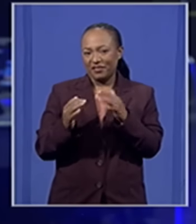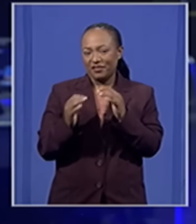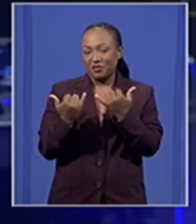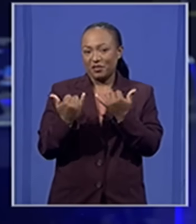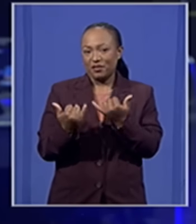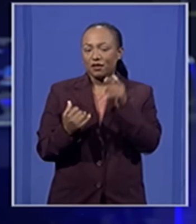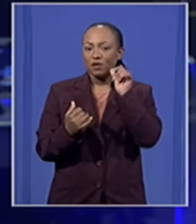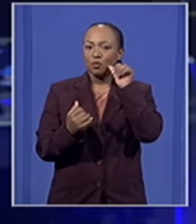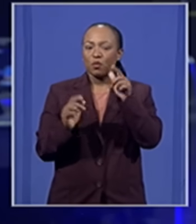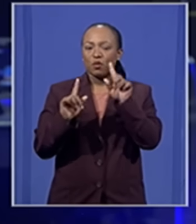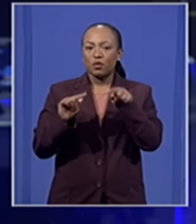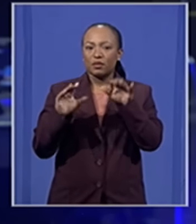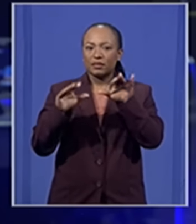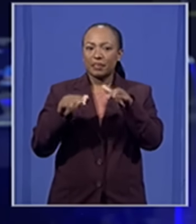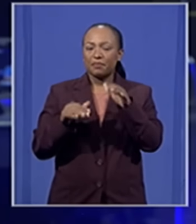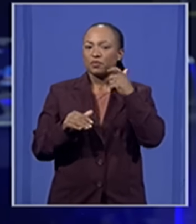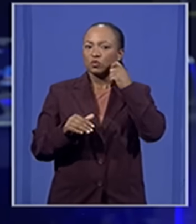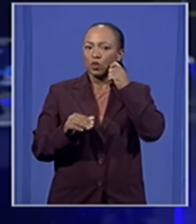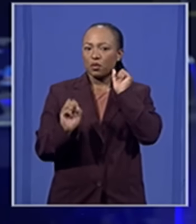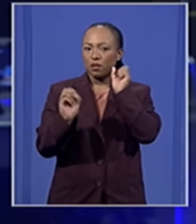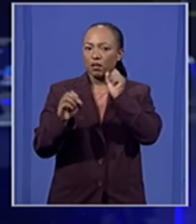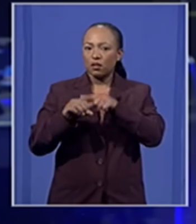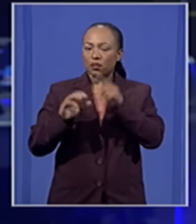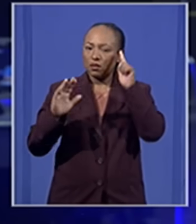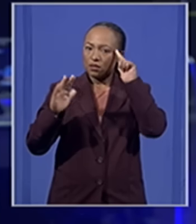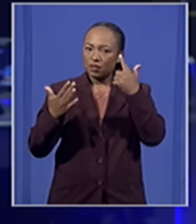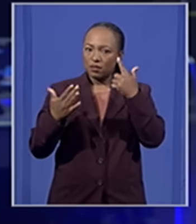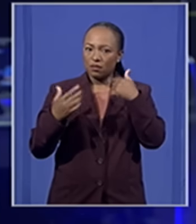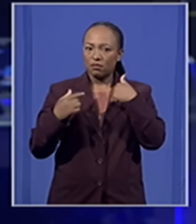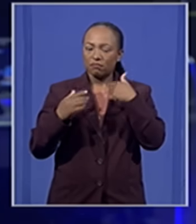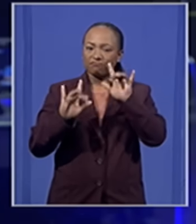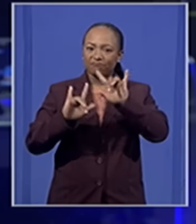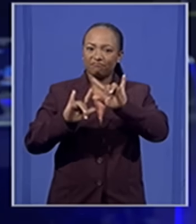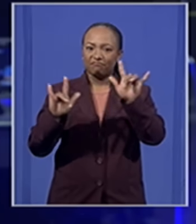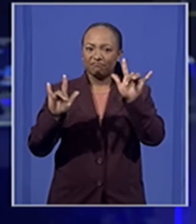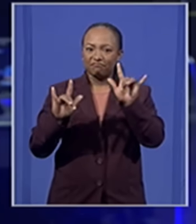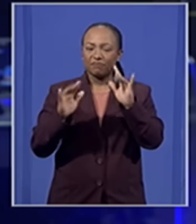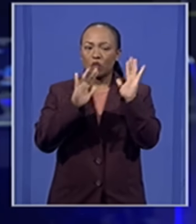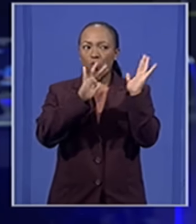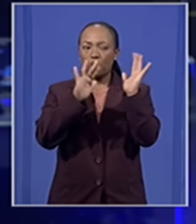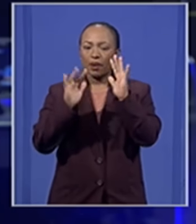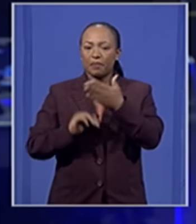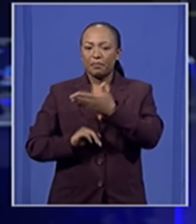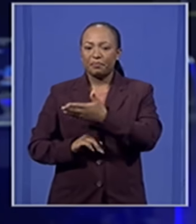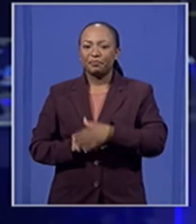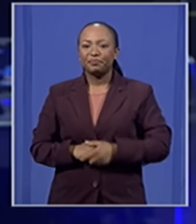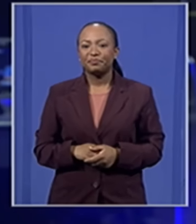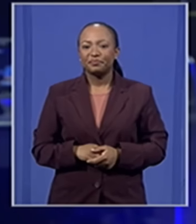moifa Setswana o sane o tla o neletsa tsona o reng ya bosupa ho tsa ho rona ke fonaneng tsa bolipi di a latela.